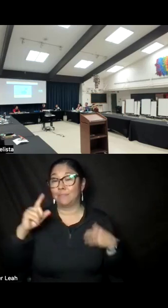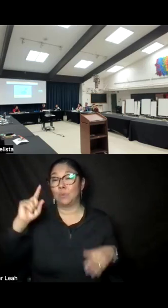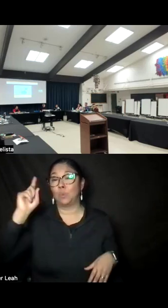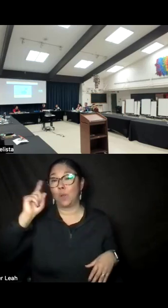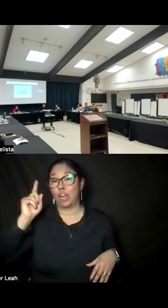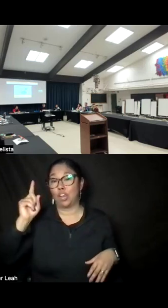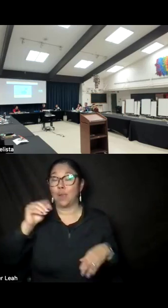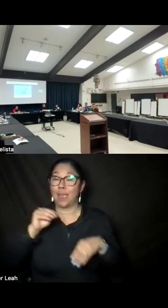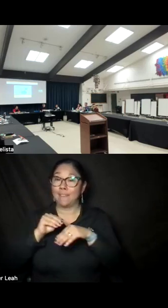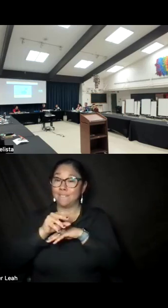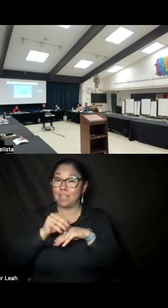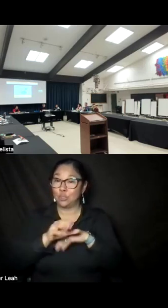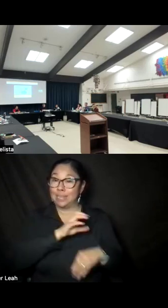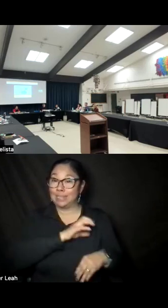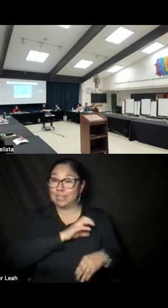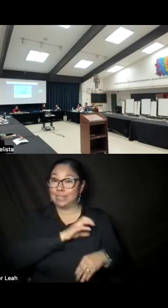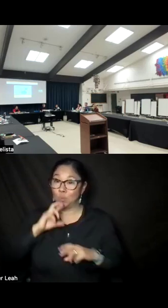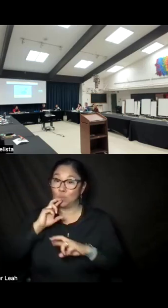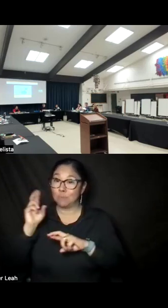it's an advisory committee report.